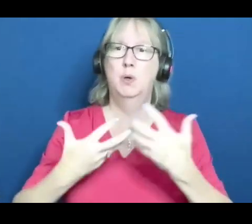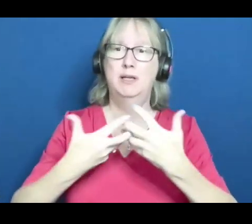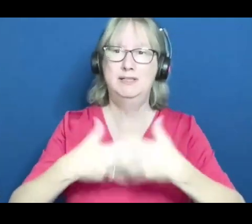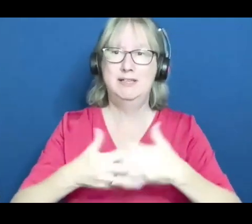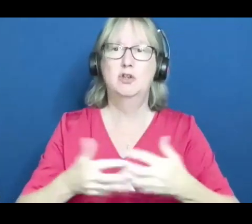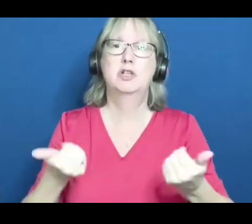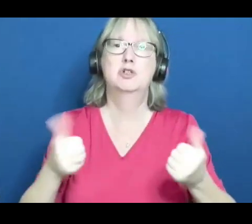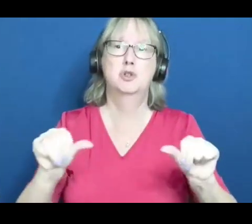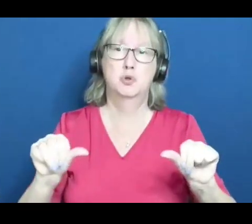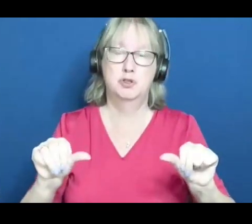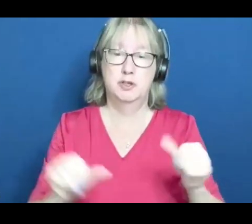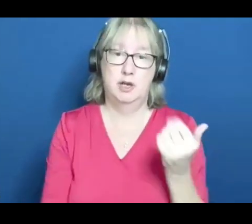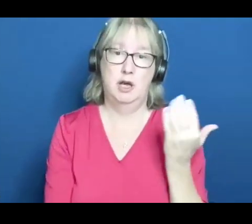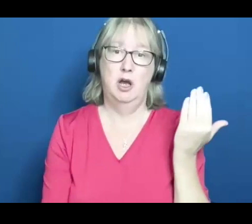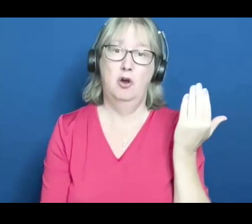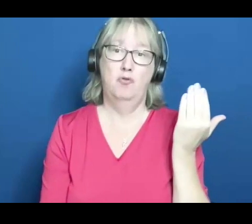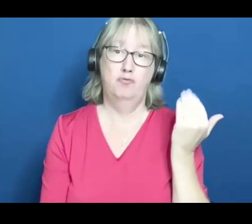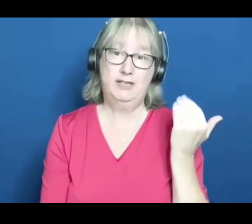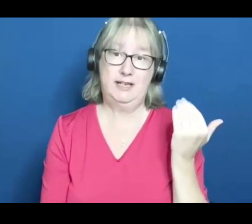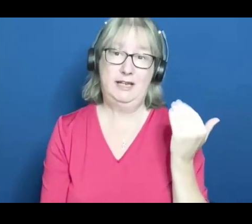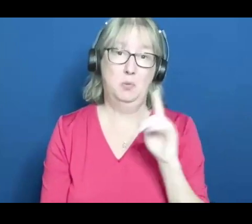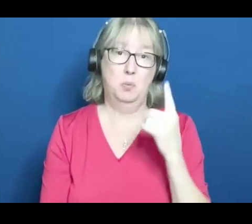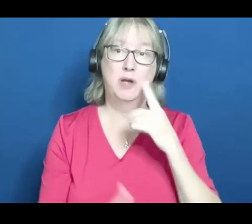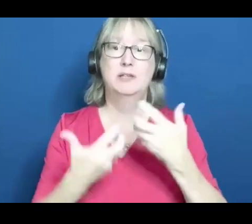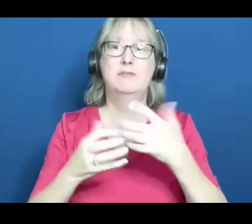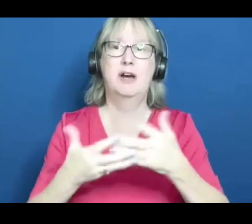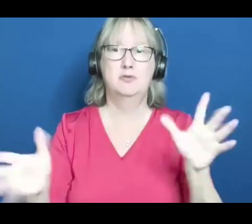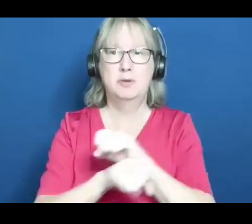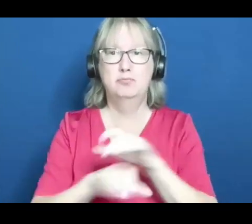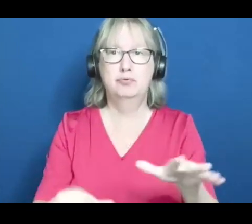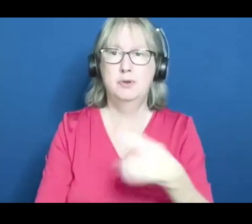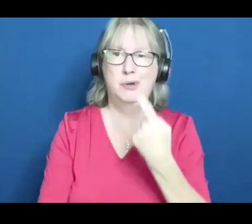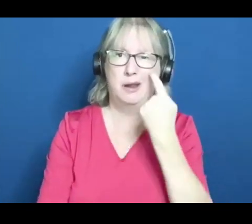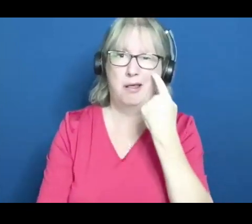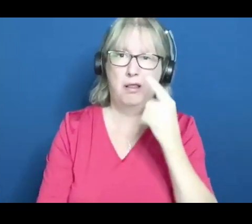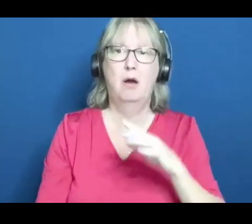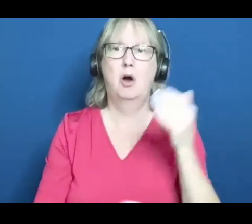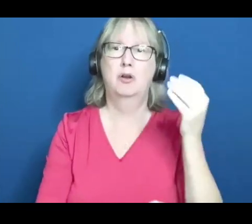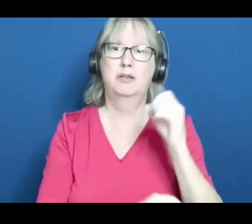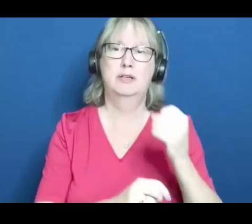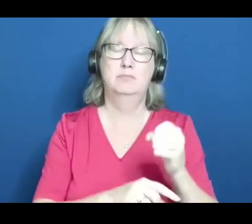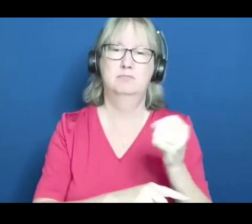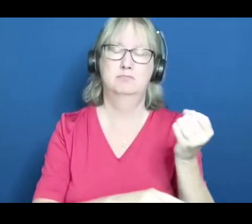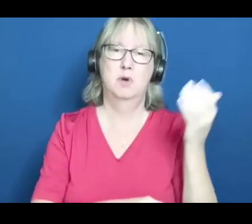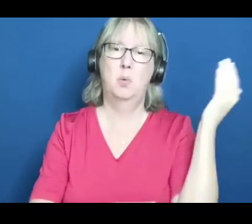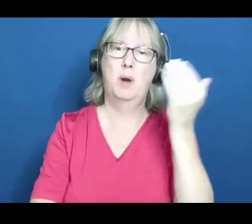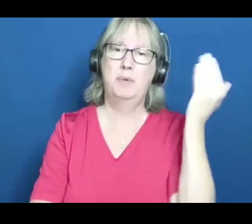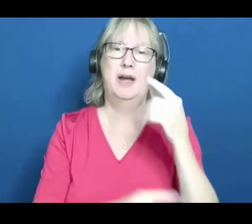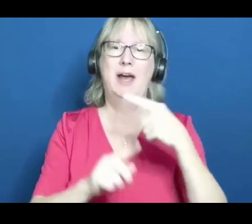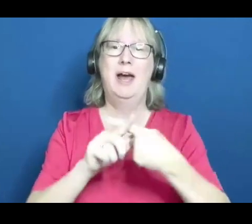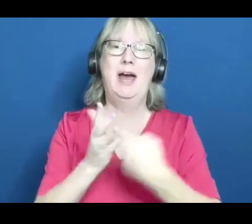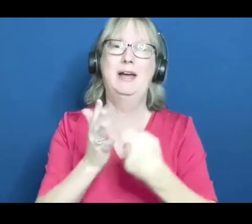of the recent devices that we launched, and you could be able to see this in one of our webinars, is the X-ray glass